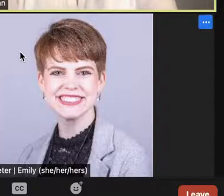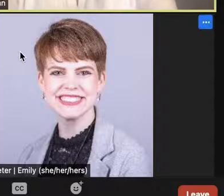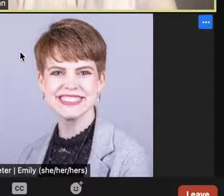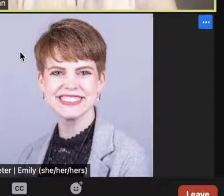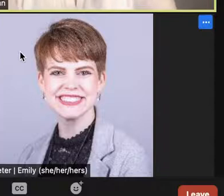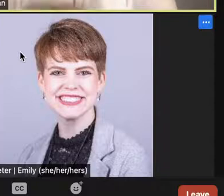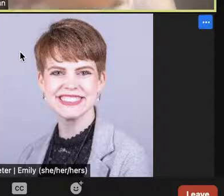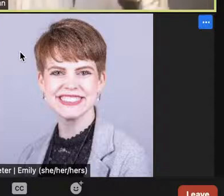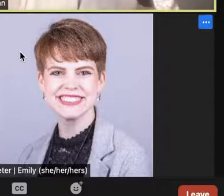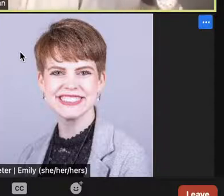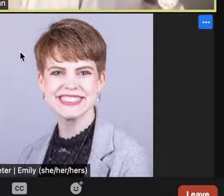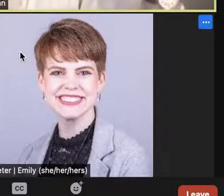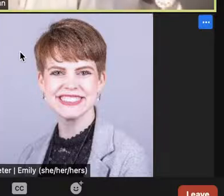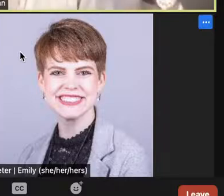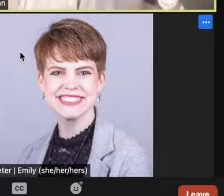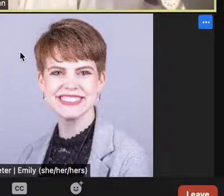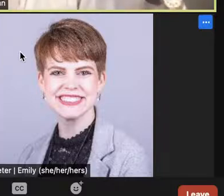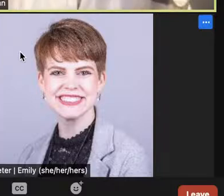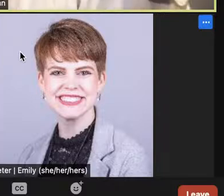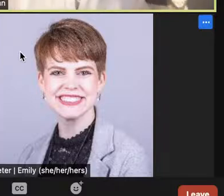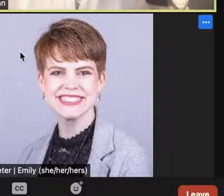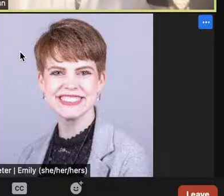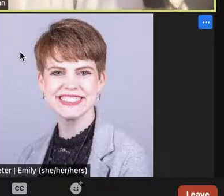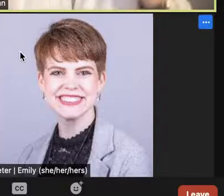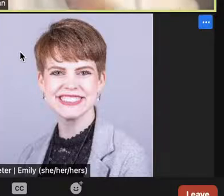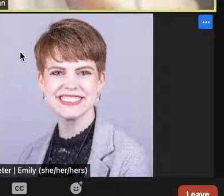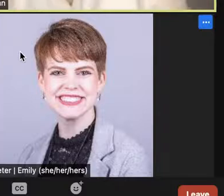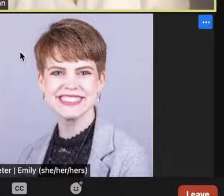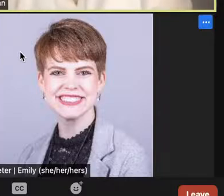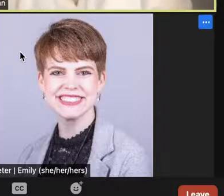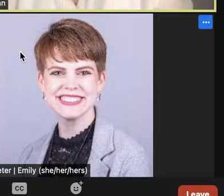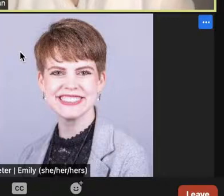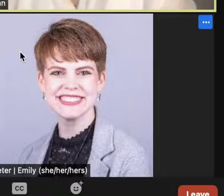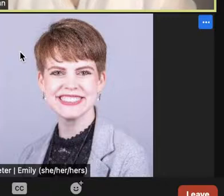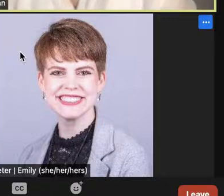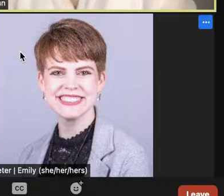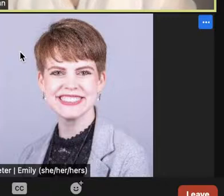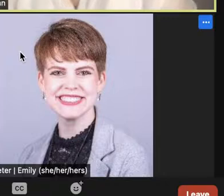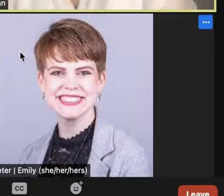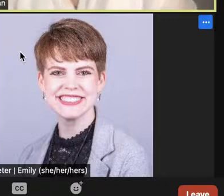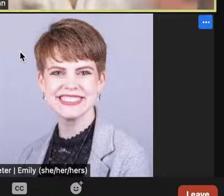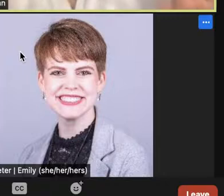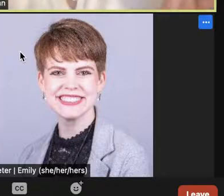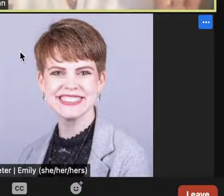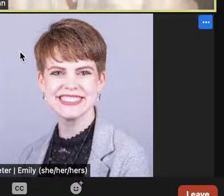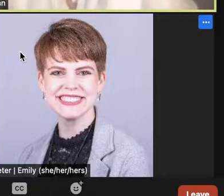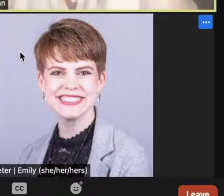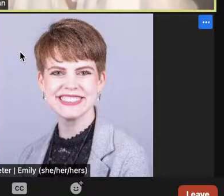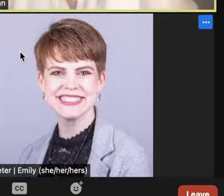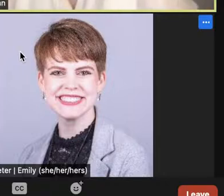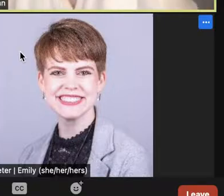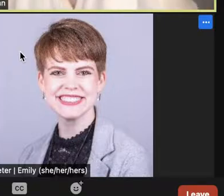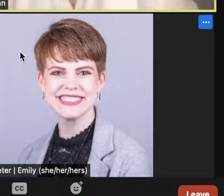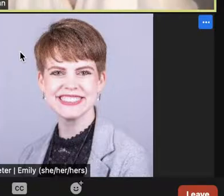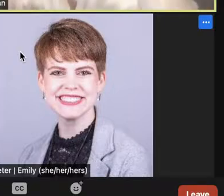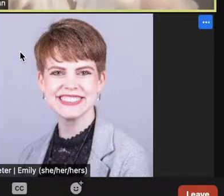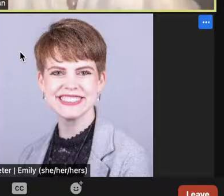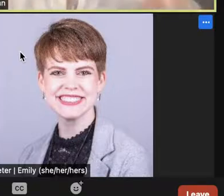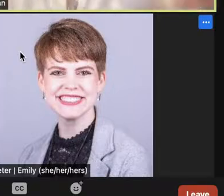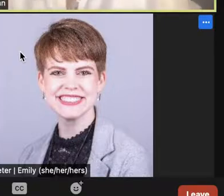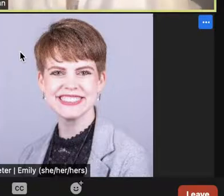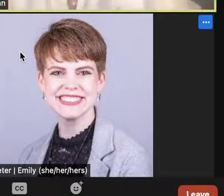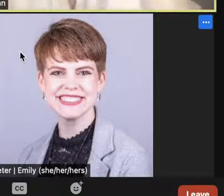at this book. This is a video his mom said I could share with you. And he's looking at a book that is adapted for children with CVI. And